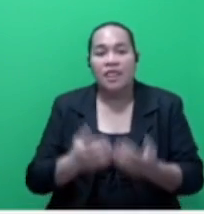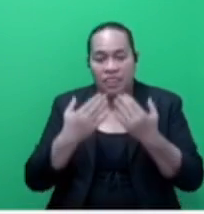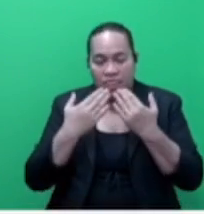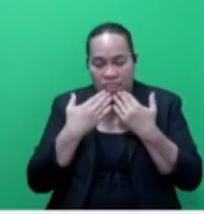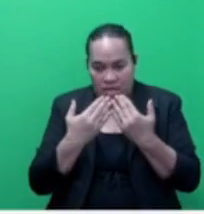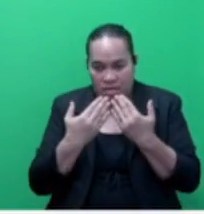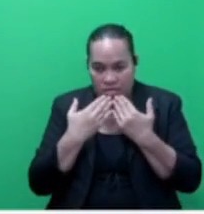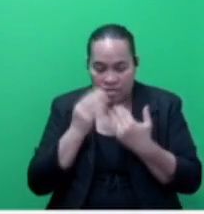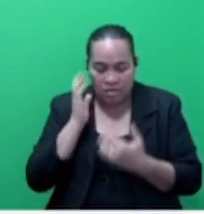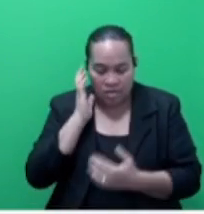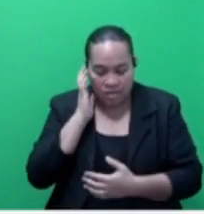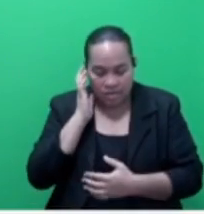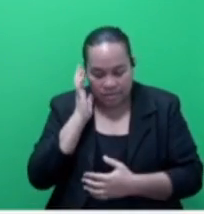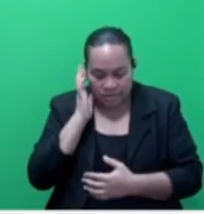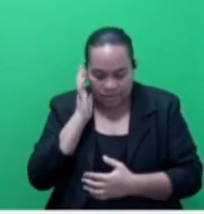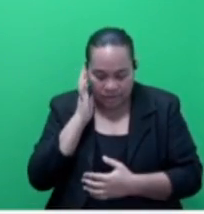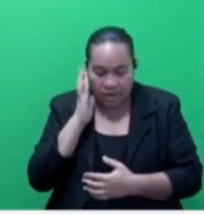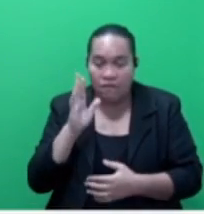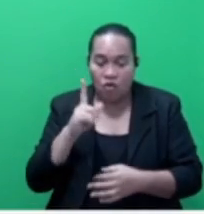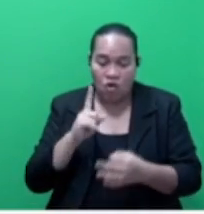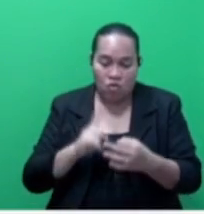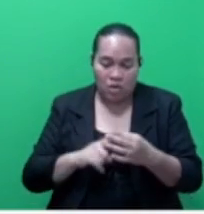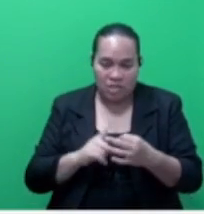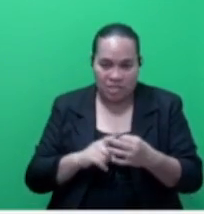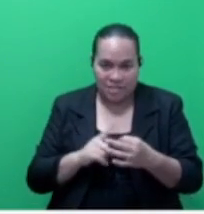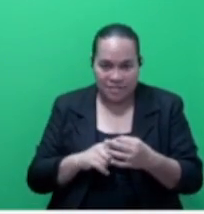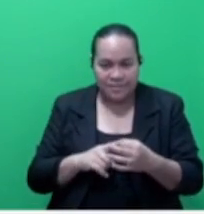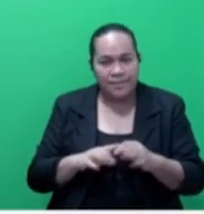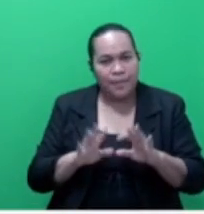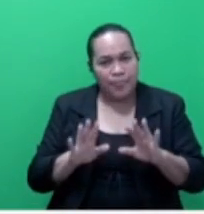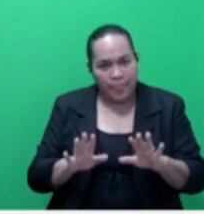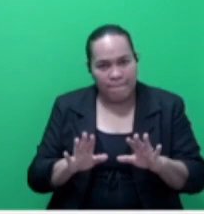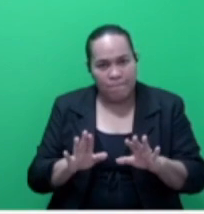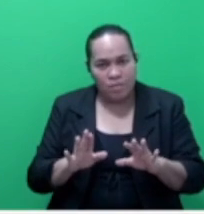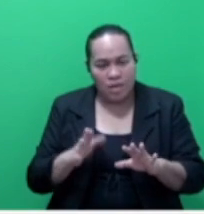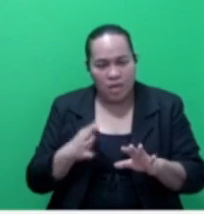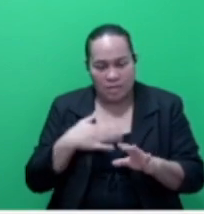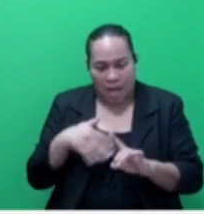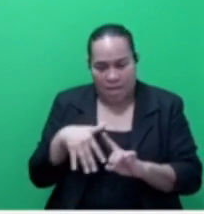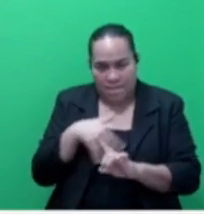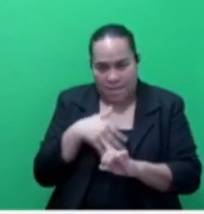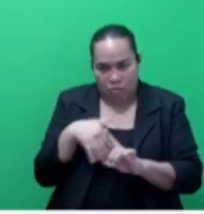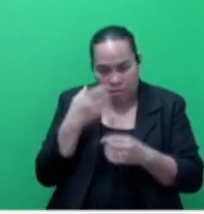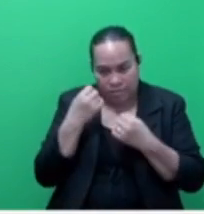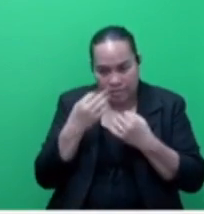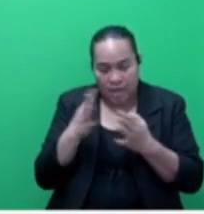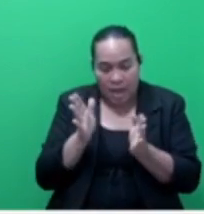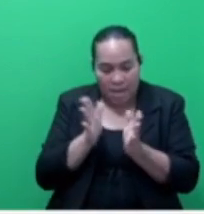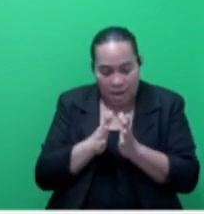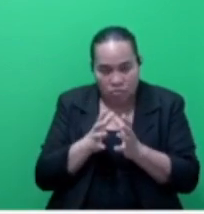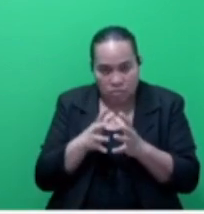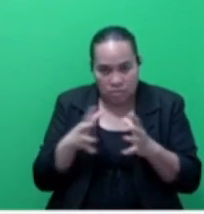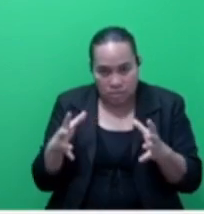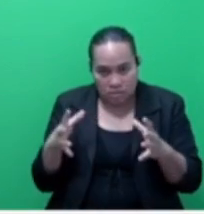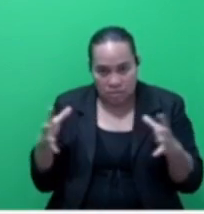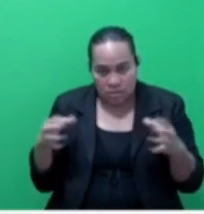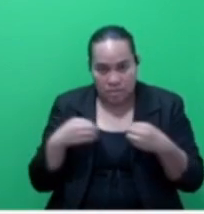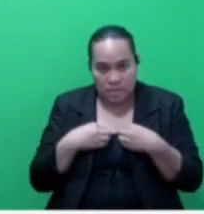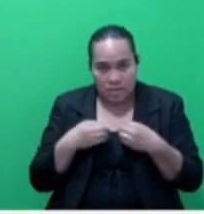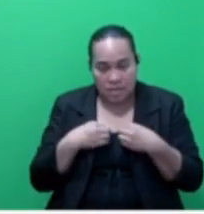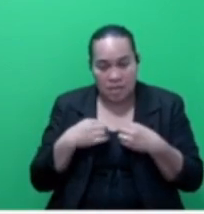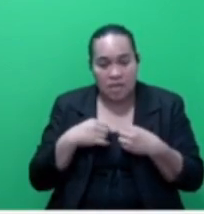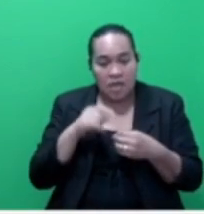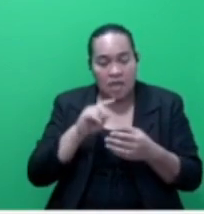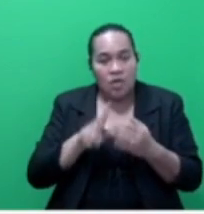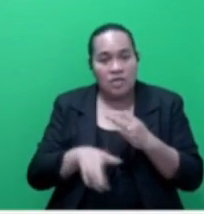Speaker, sir, I'd like to thank the Honourable Member for this question. Mr. Speaker, sir, just by way of background, the Micro, Small and Medium Enterprises Credit Guarantee Scheme